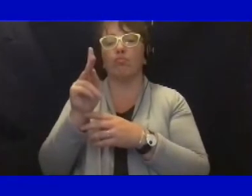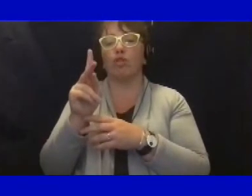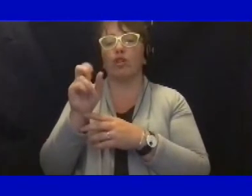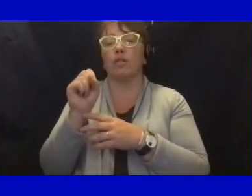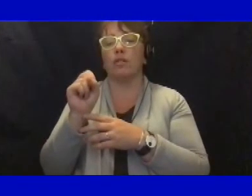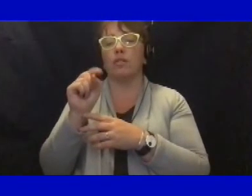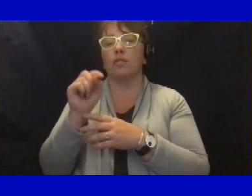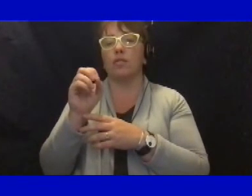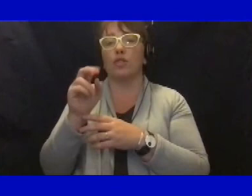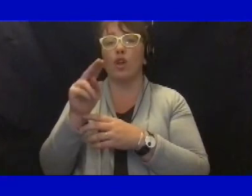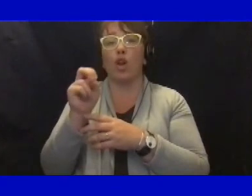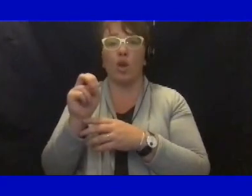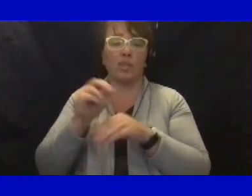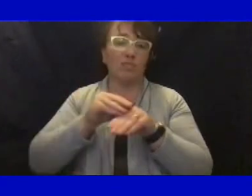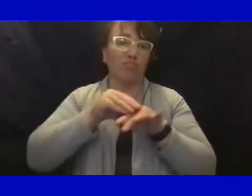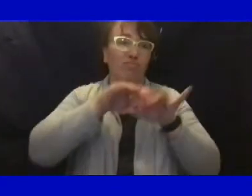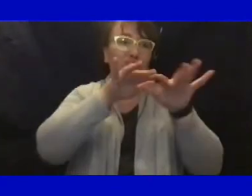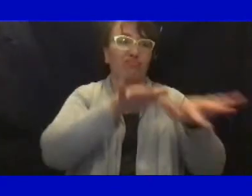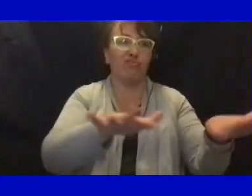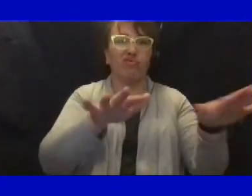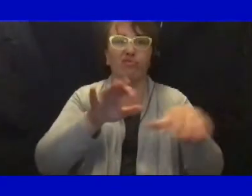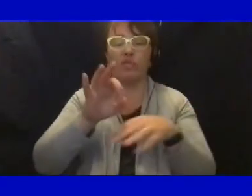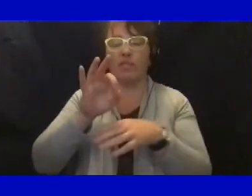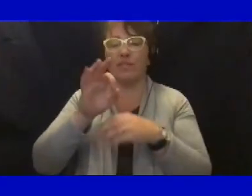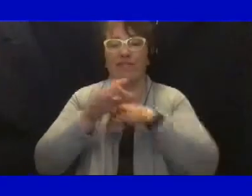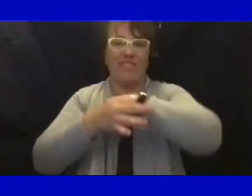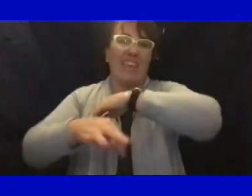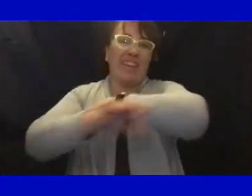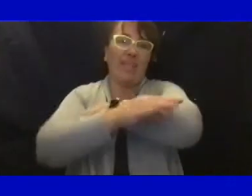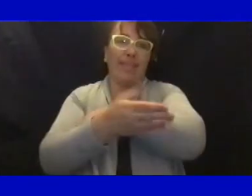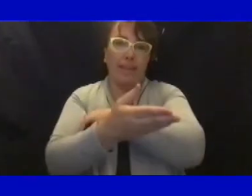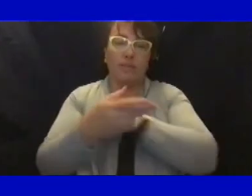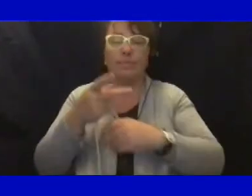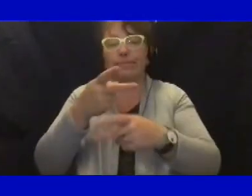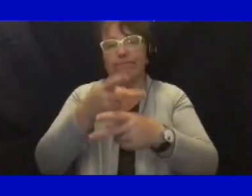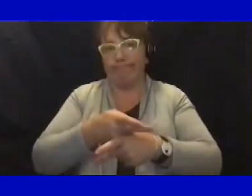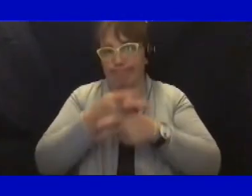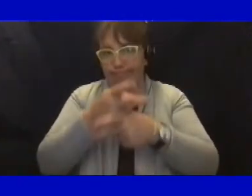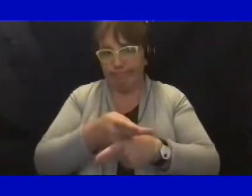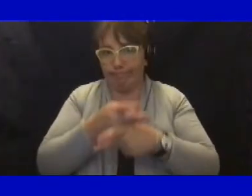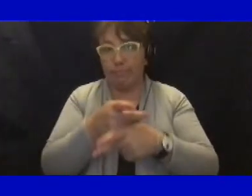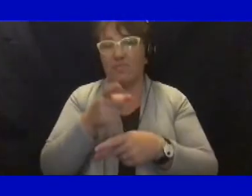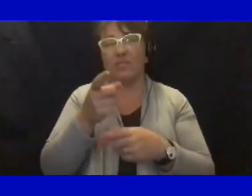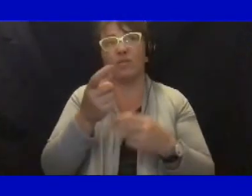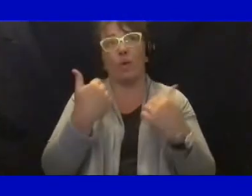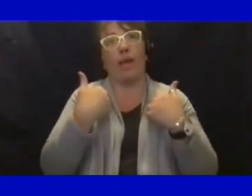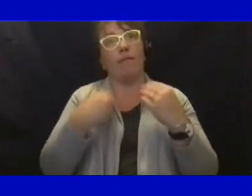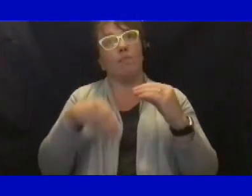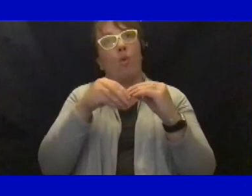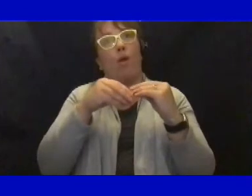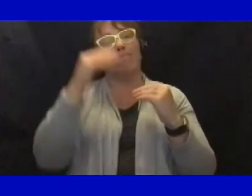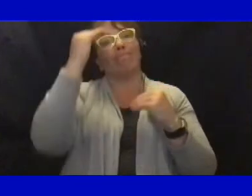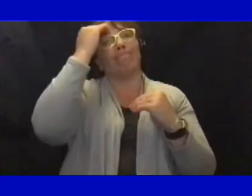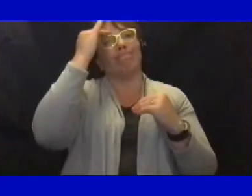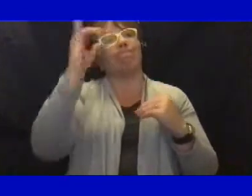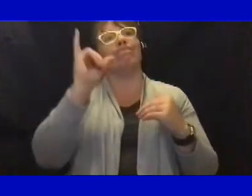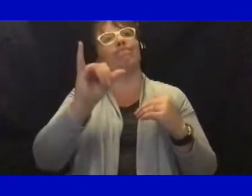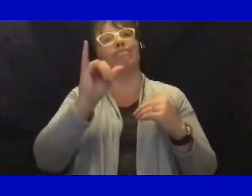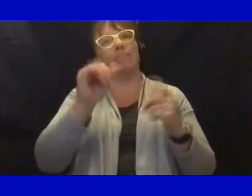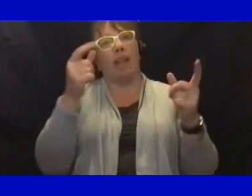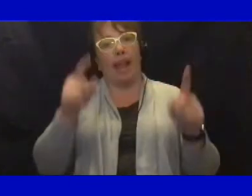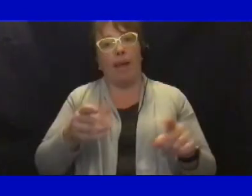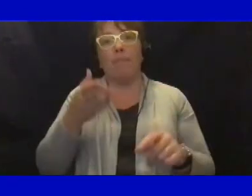there. And so you have a sense of what might happen out of Marshall Creek just from the